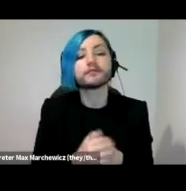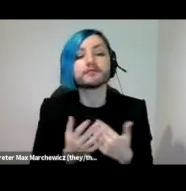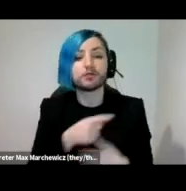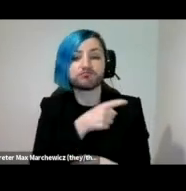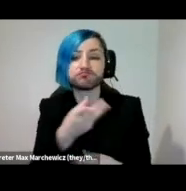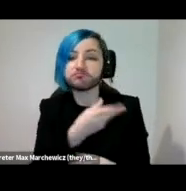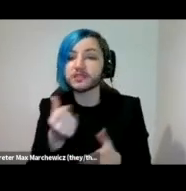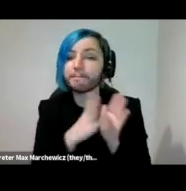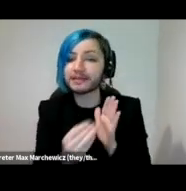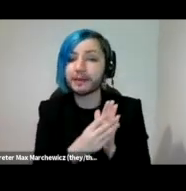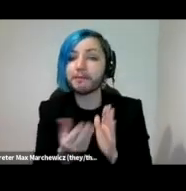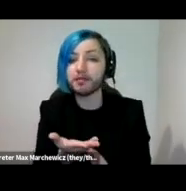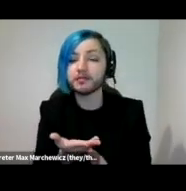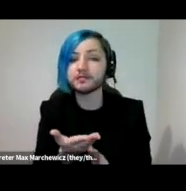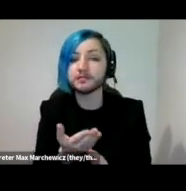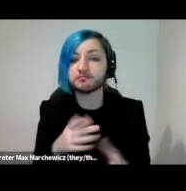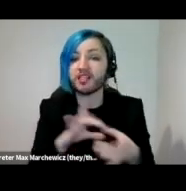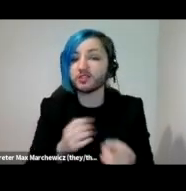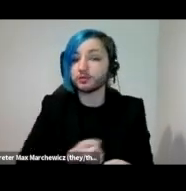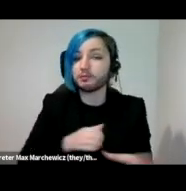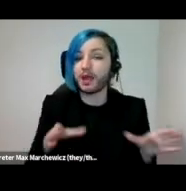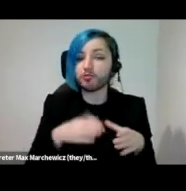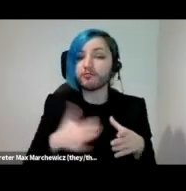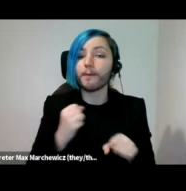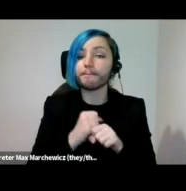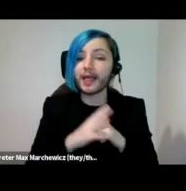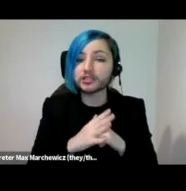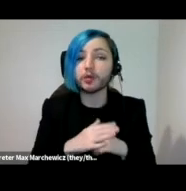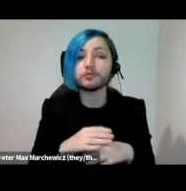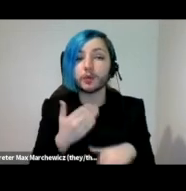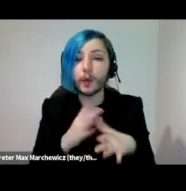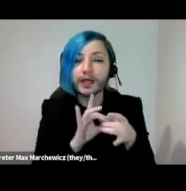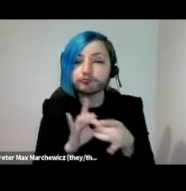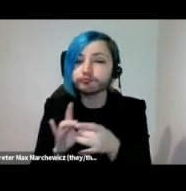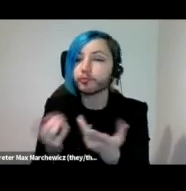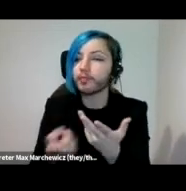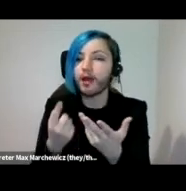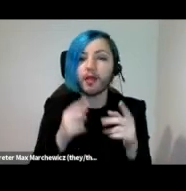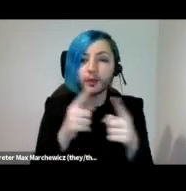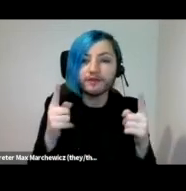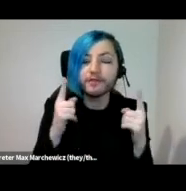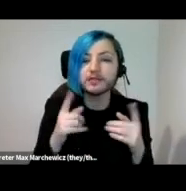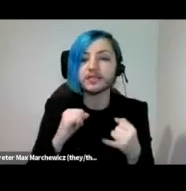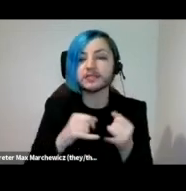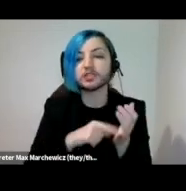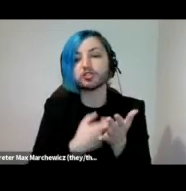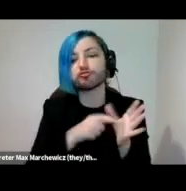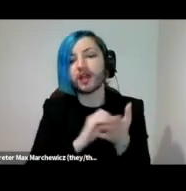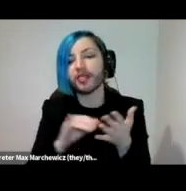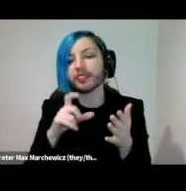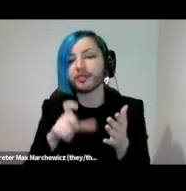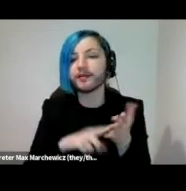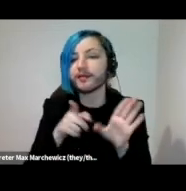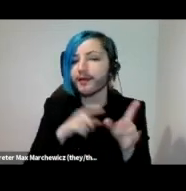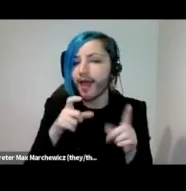just examples from my own group in Glasgow, working with colleagues at other universities in Strathclyde and actually in other